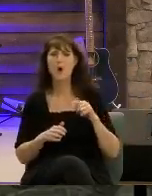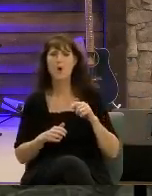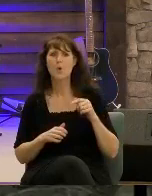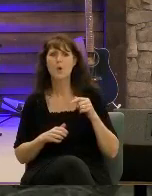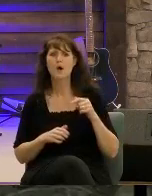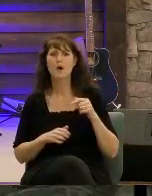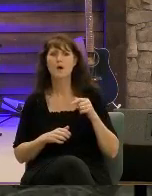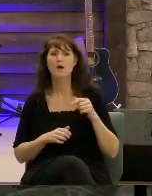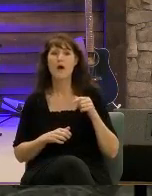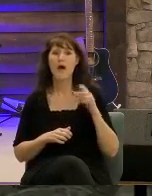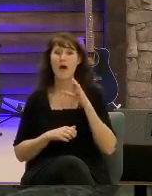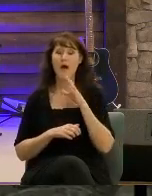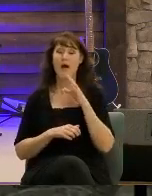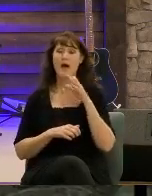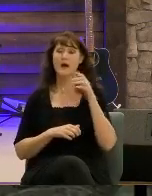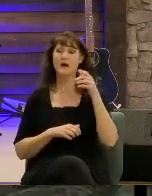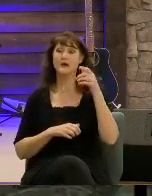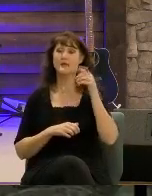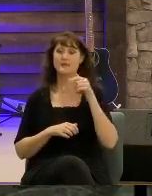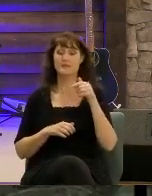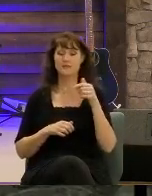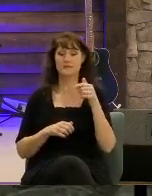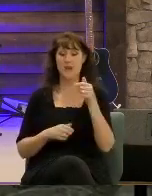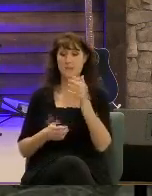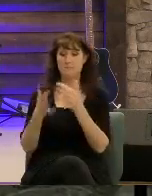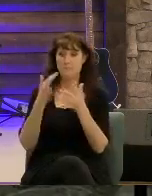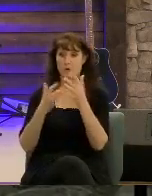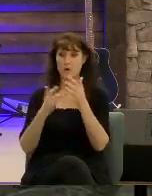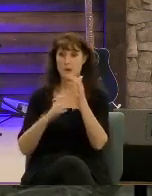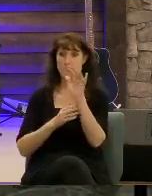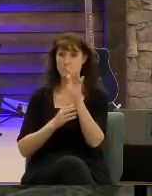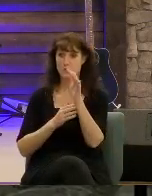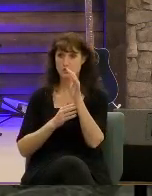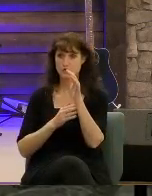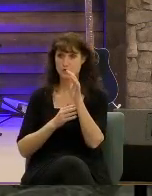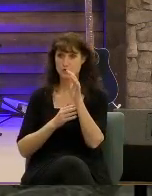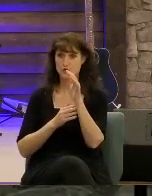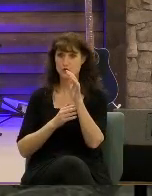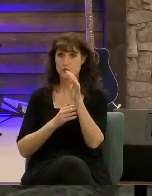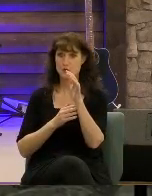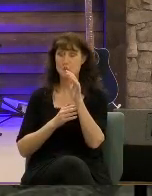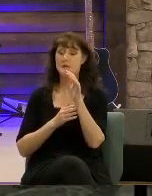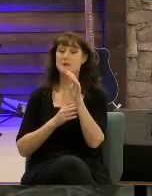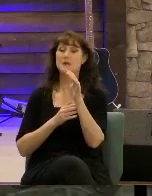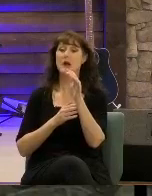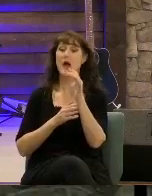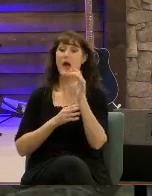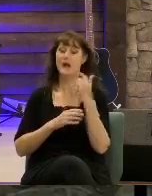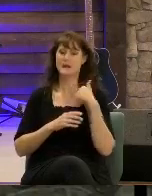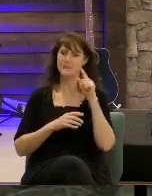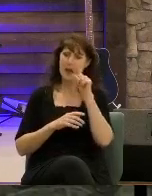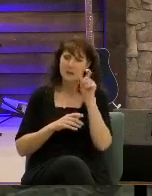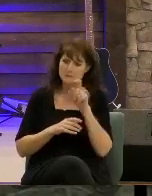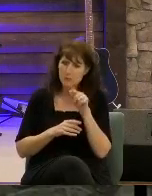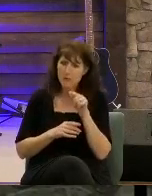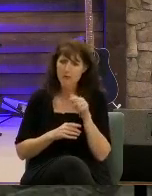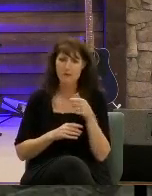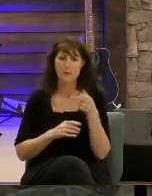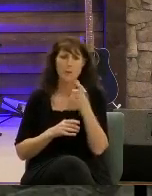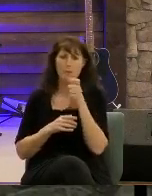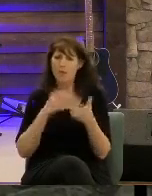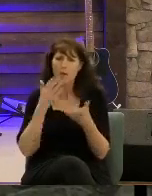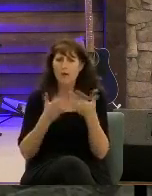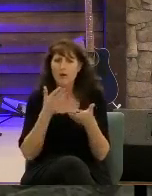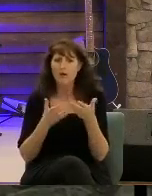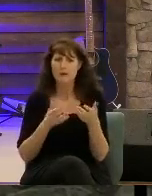bush told him what? What did the burning bush tell him? Tell him the God I am, the God I am.